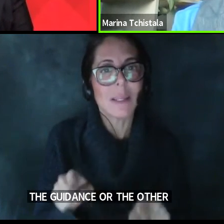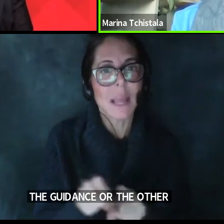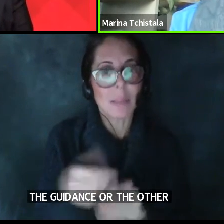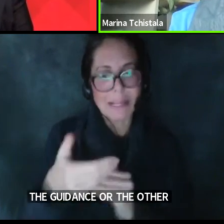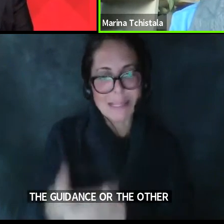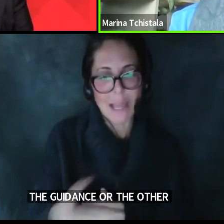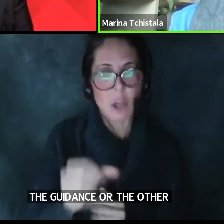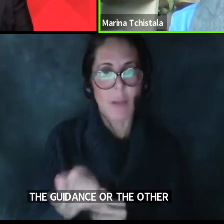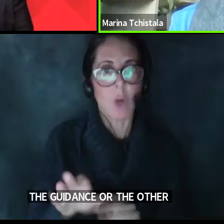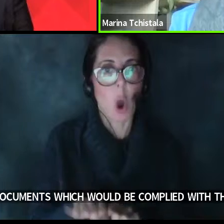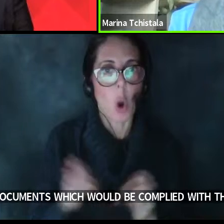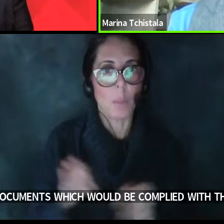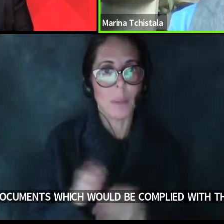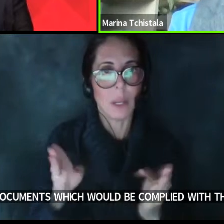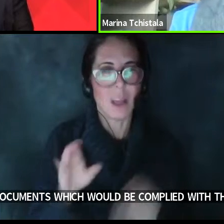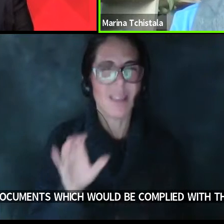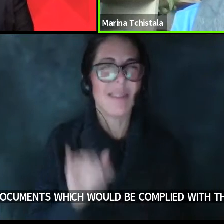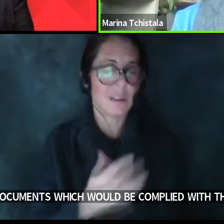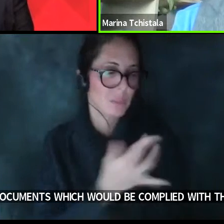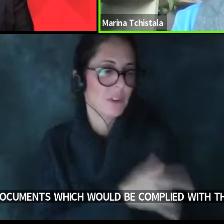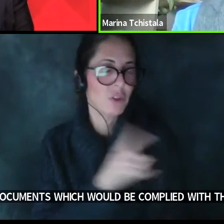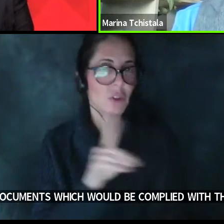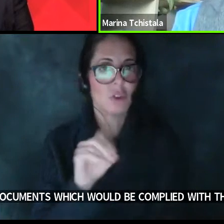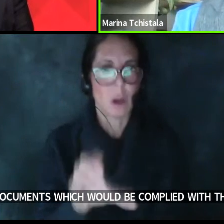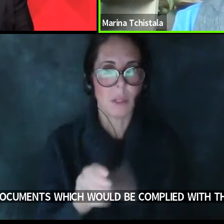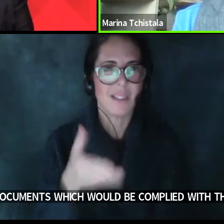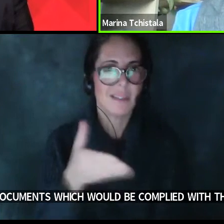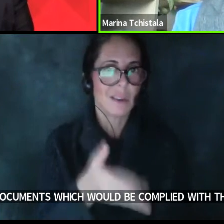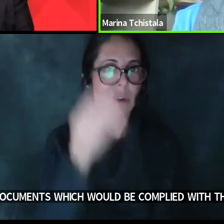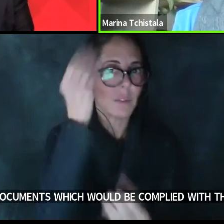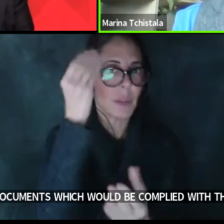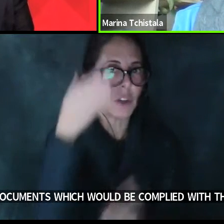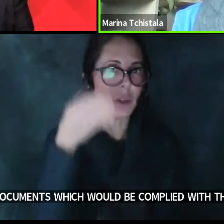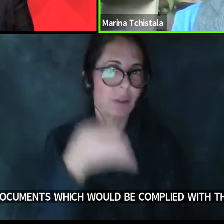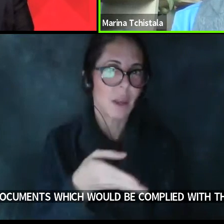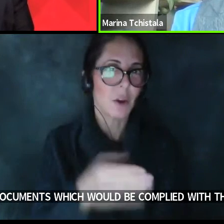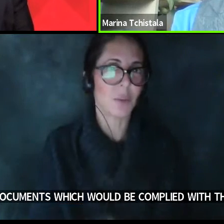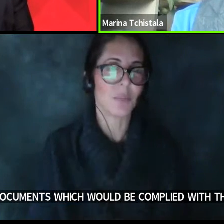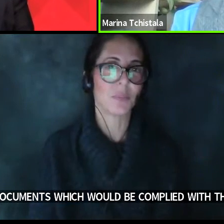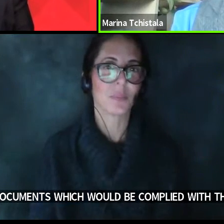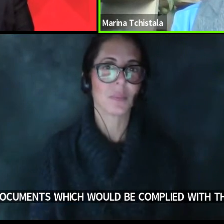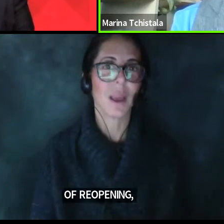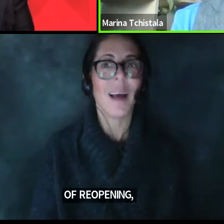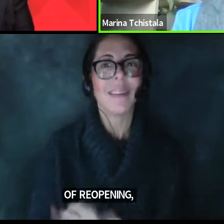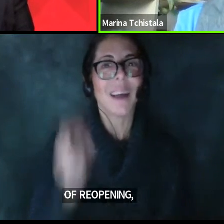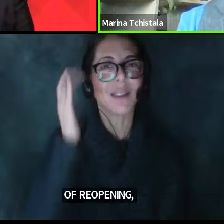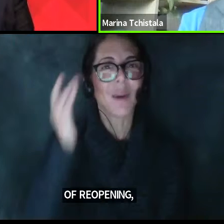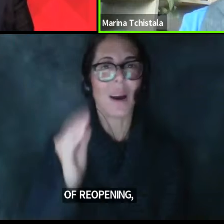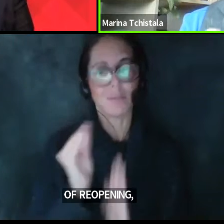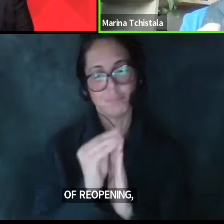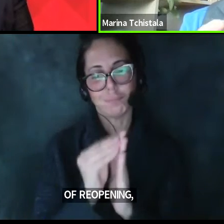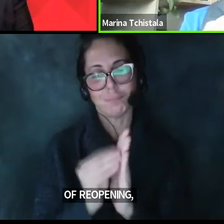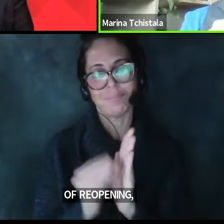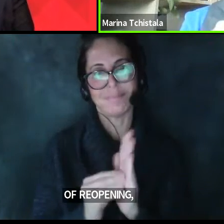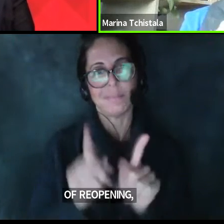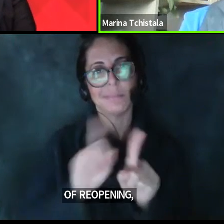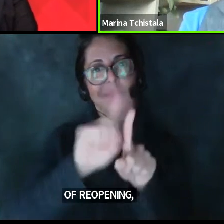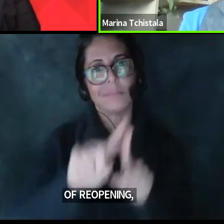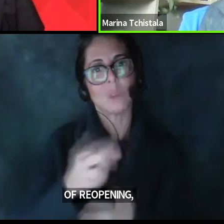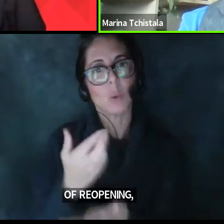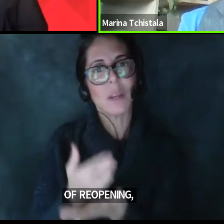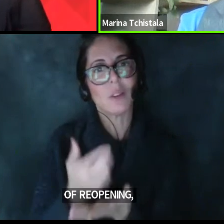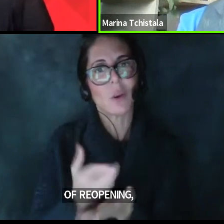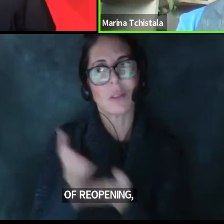be provincial documents as well. That's why I provided this collection of resources, which